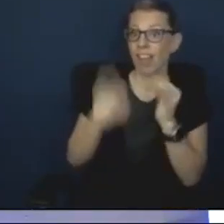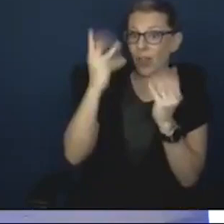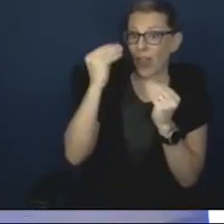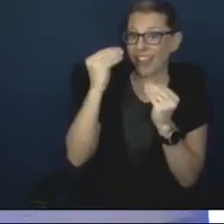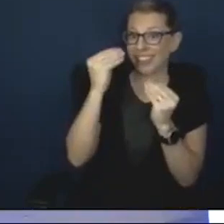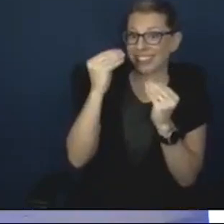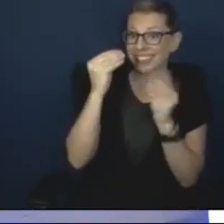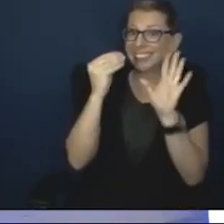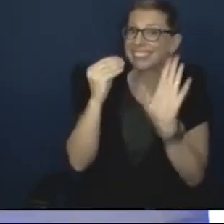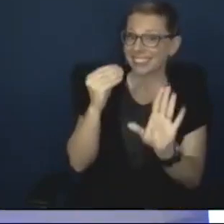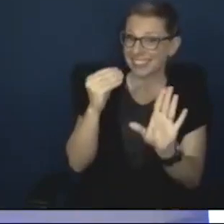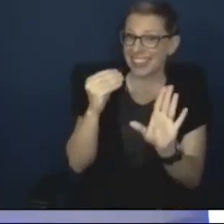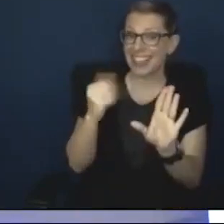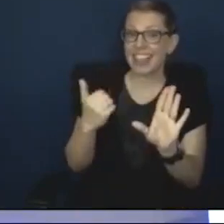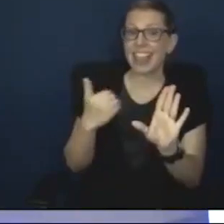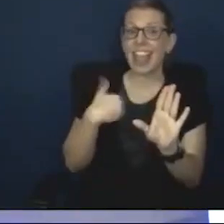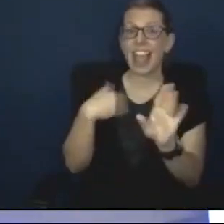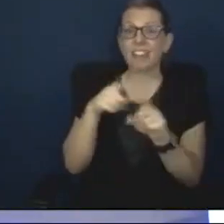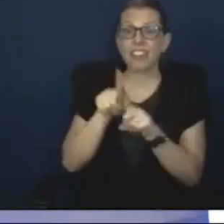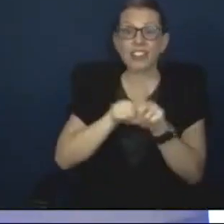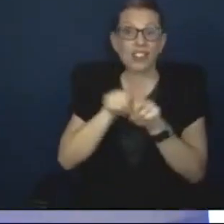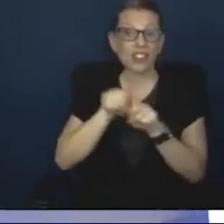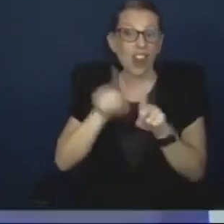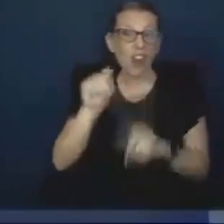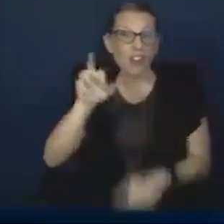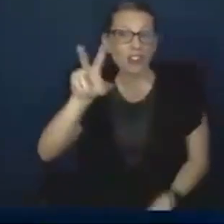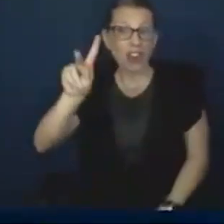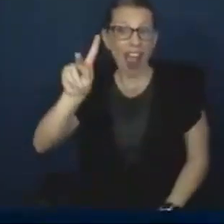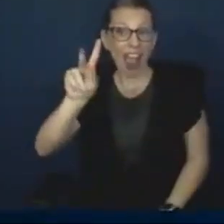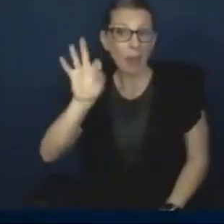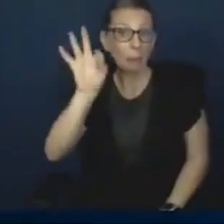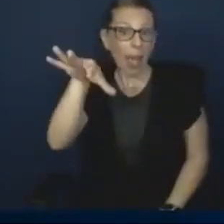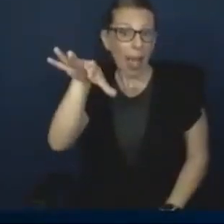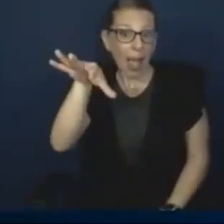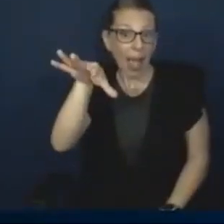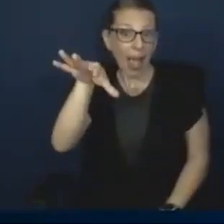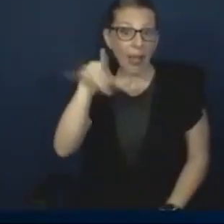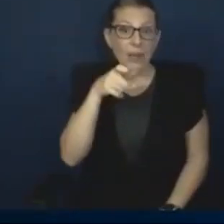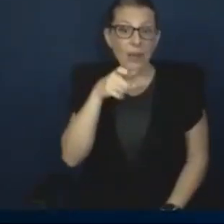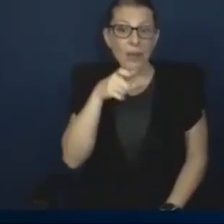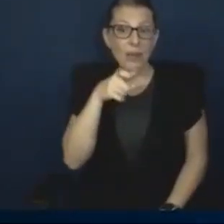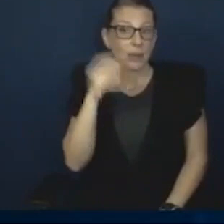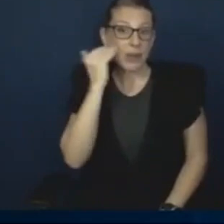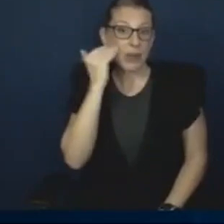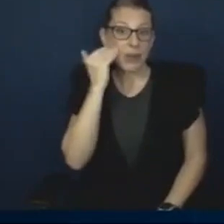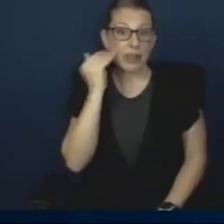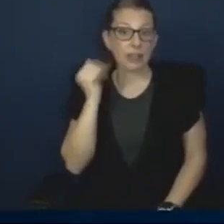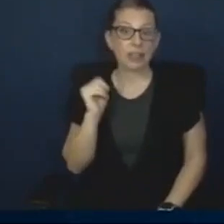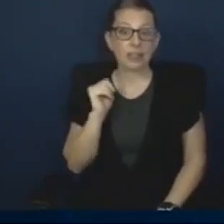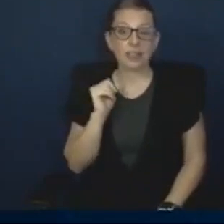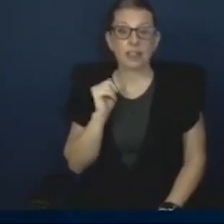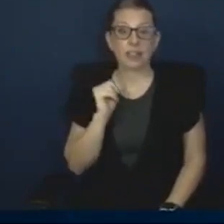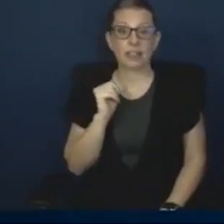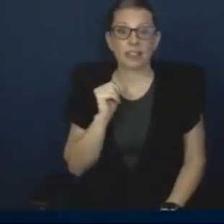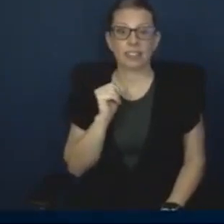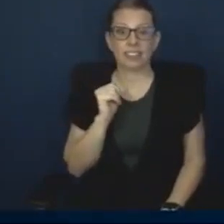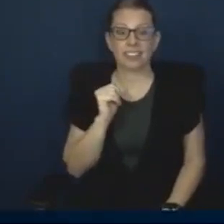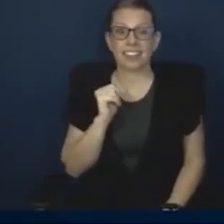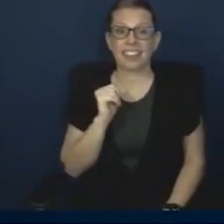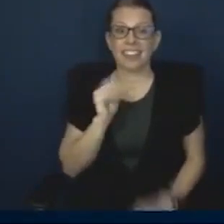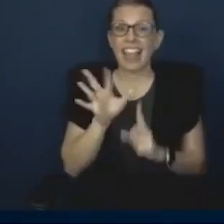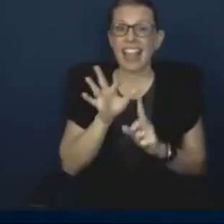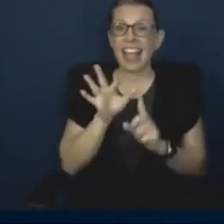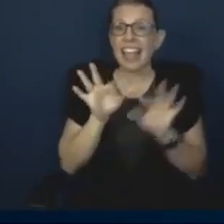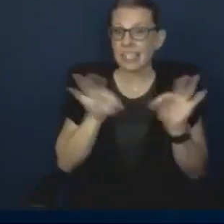have a little Star Trek little nugget. Oh, who knew? I know. Oh, you're waiting. Okay, so explain to me. I don't know.